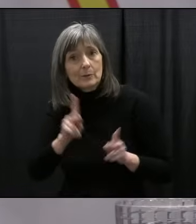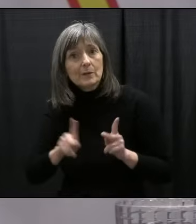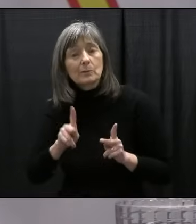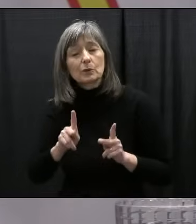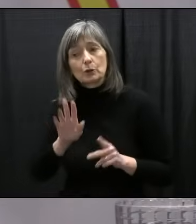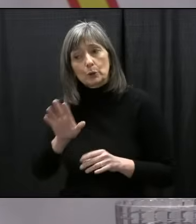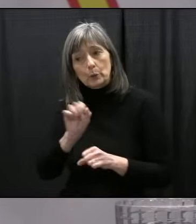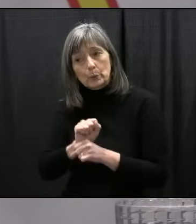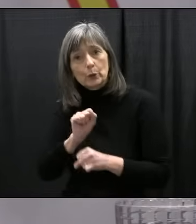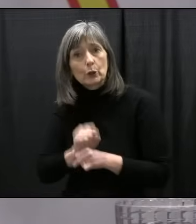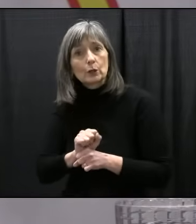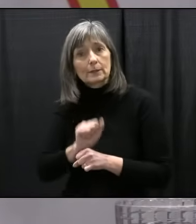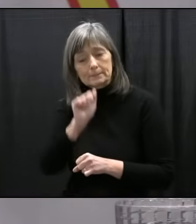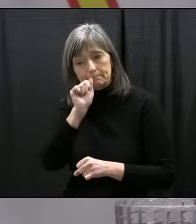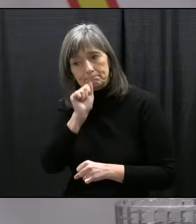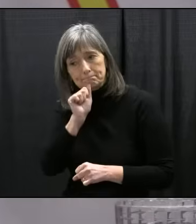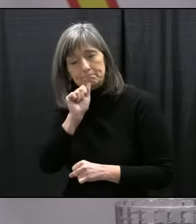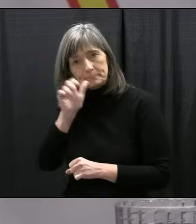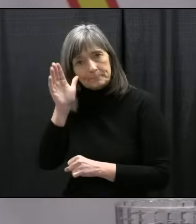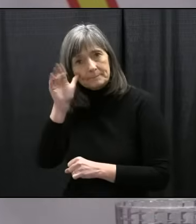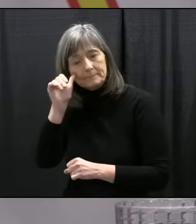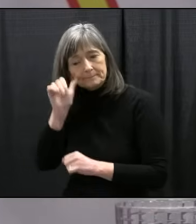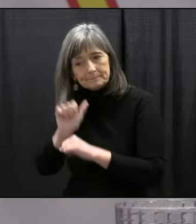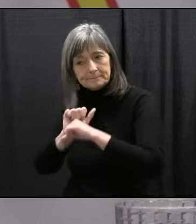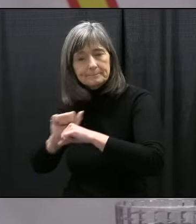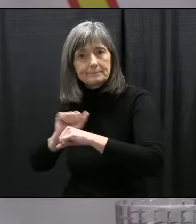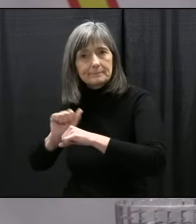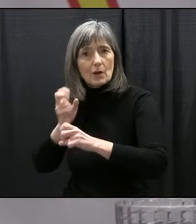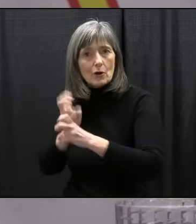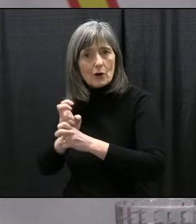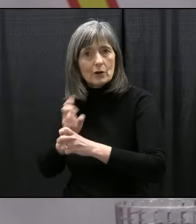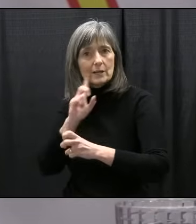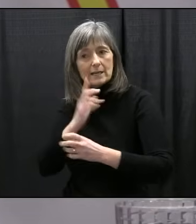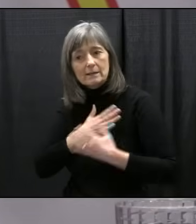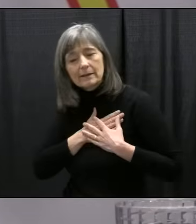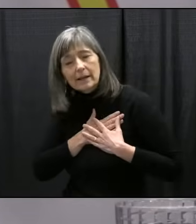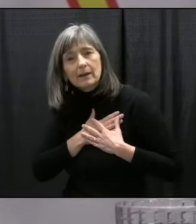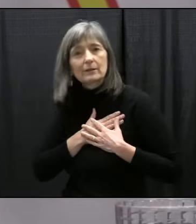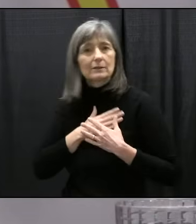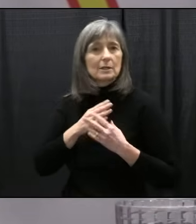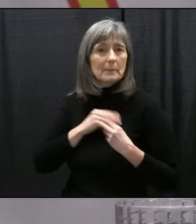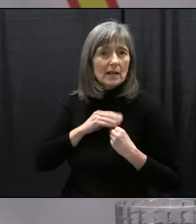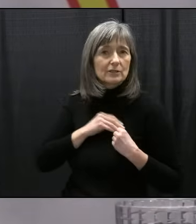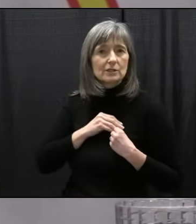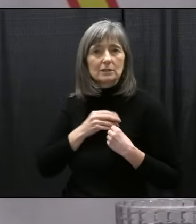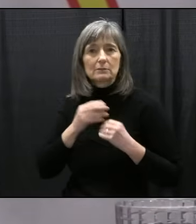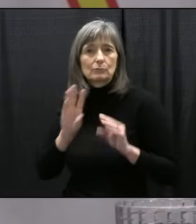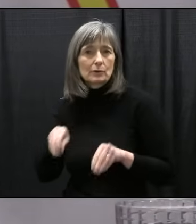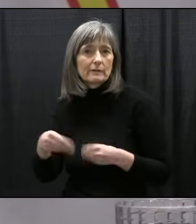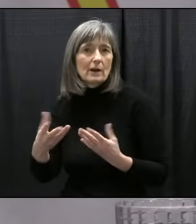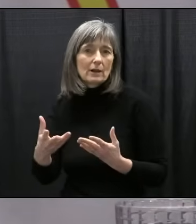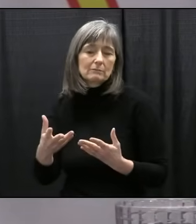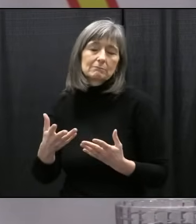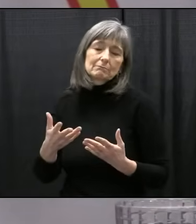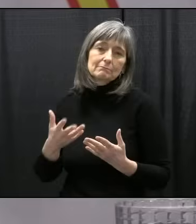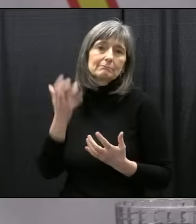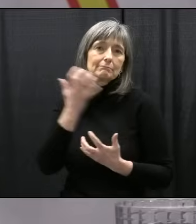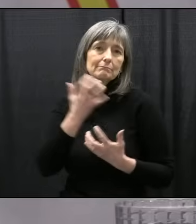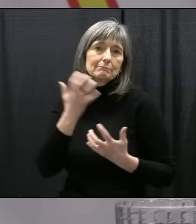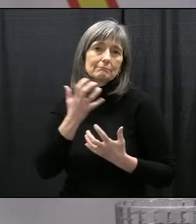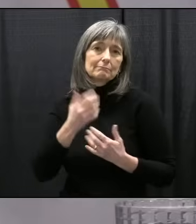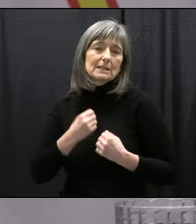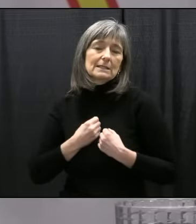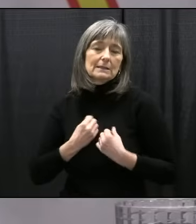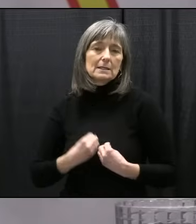grit, your determination, and your work ethic, and caring, kind, compassionate, are unbelievable and continue to